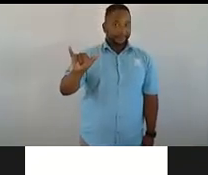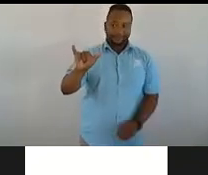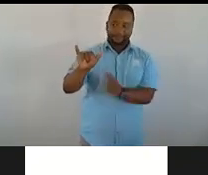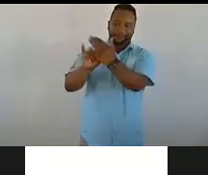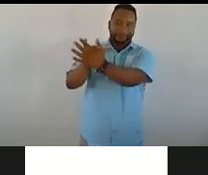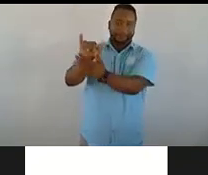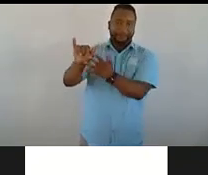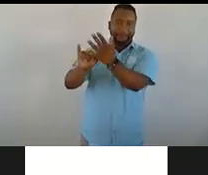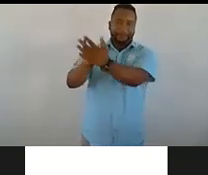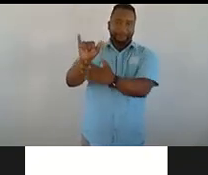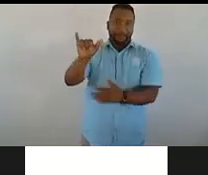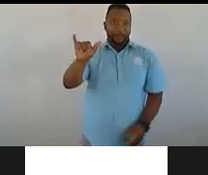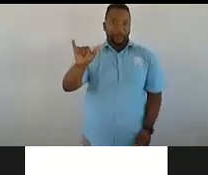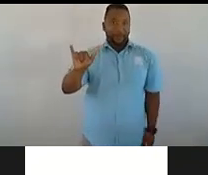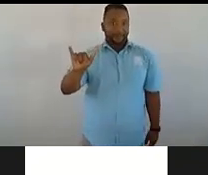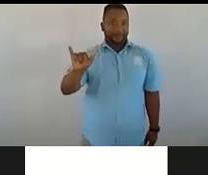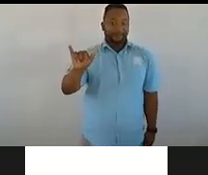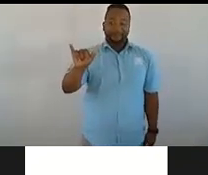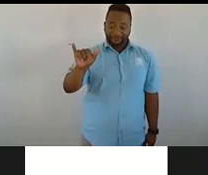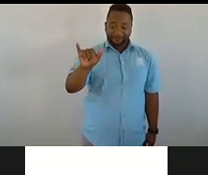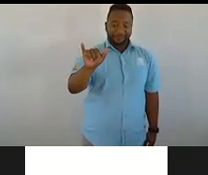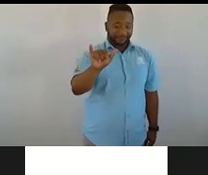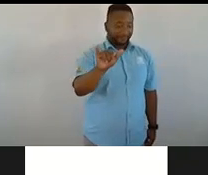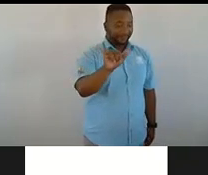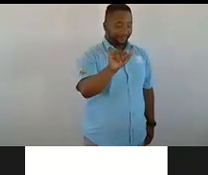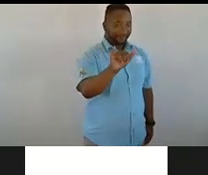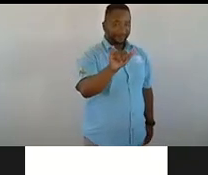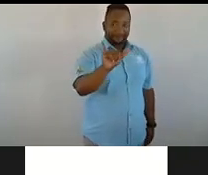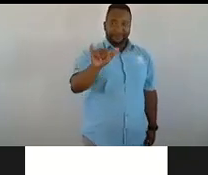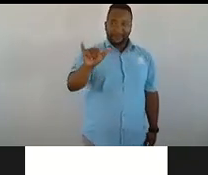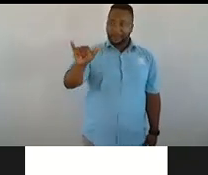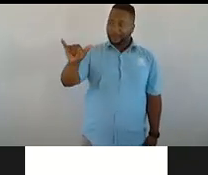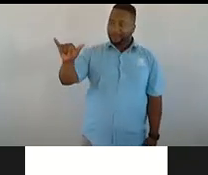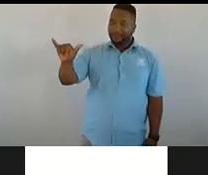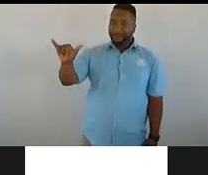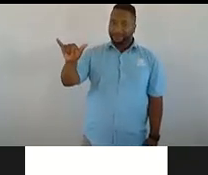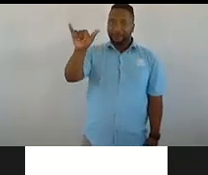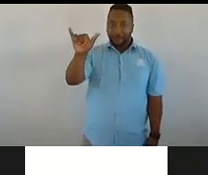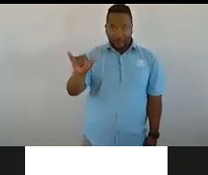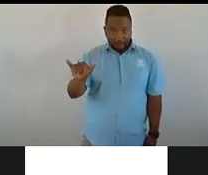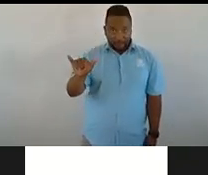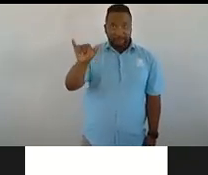The Y, also a little bit iconic, a little bit similar to the written letter.